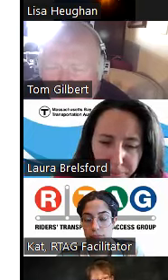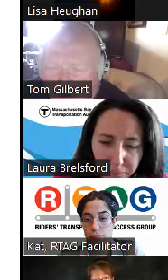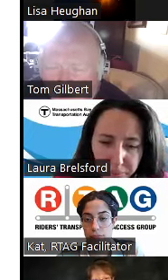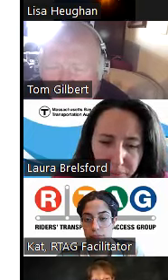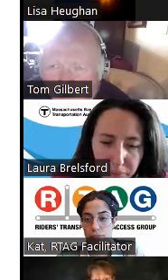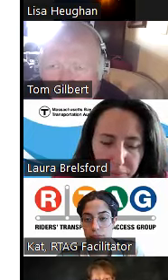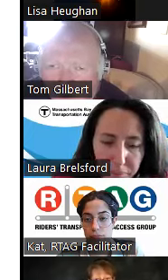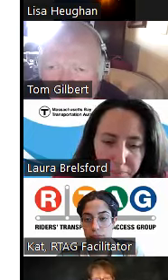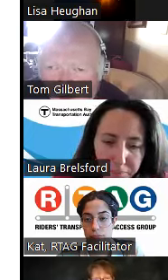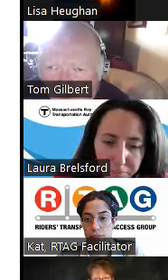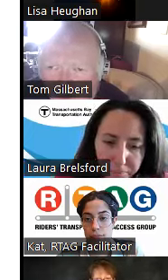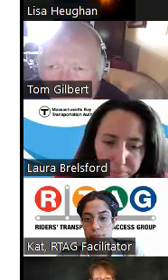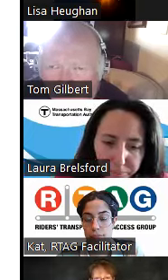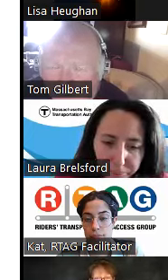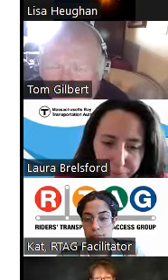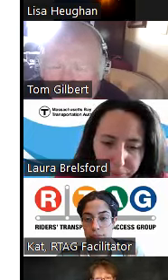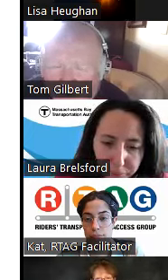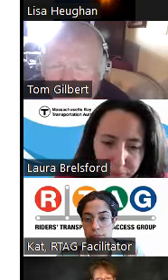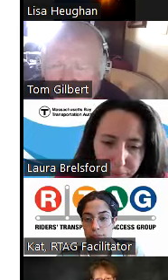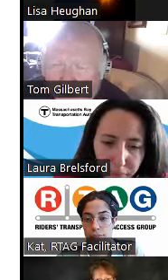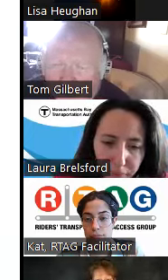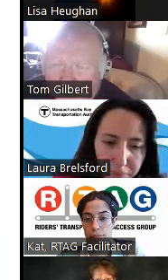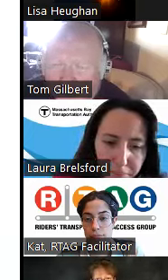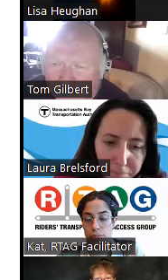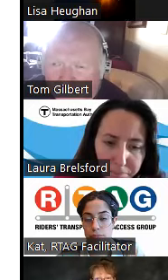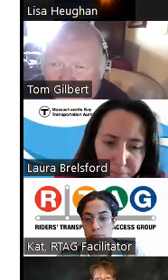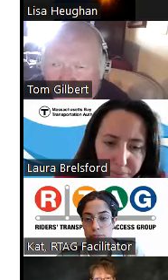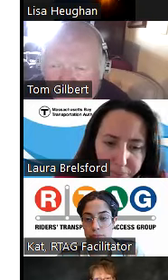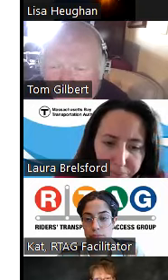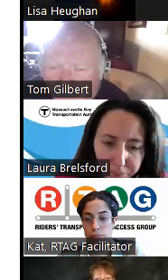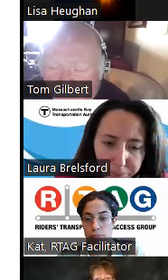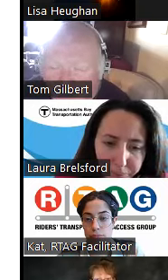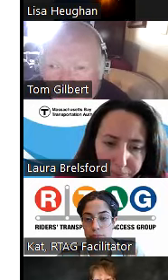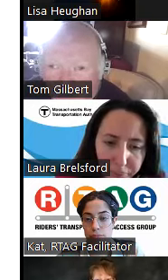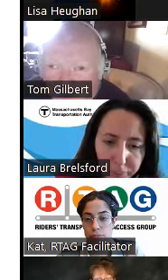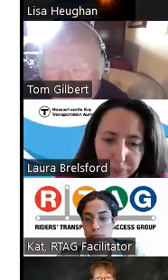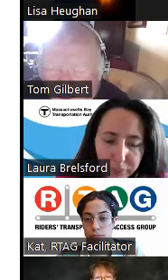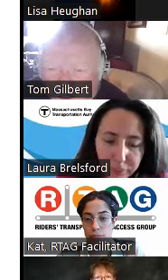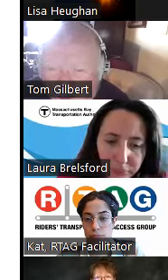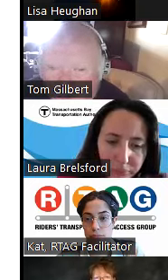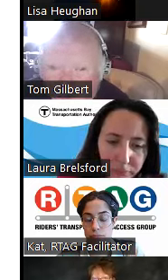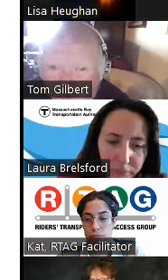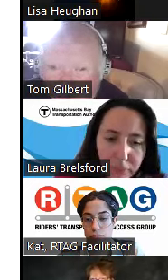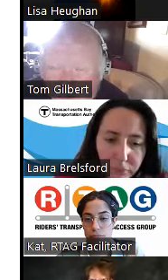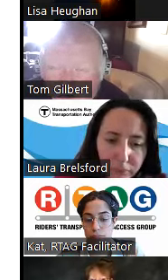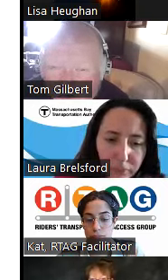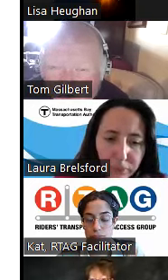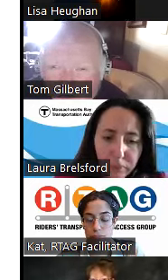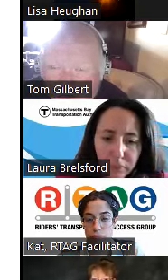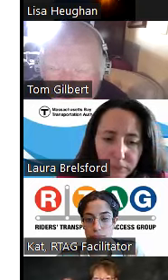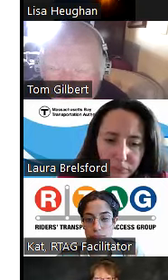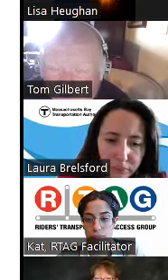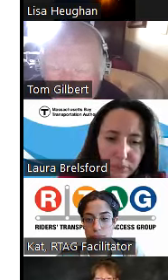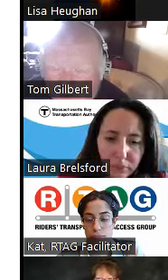the future, like no, not right now, but in the future, what they do in Singapore, what they do in other Asian countries to combat